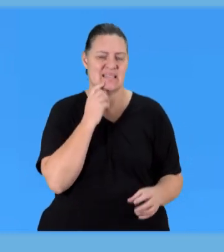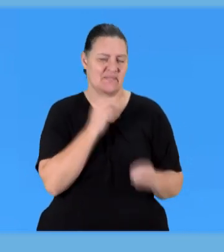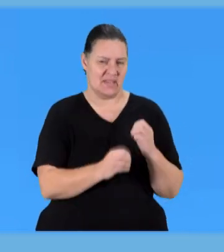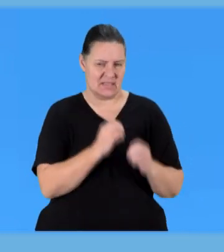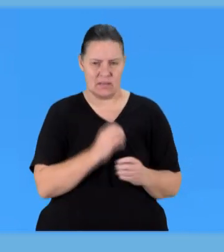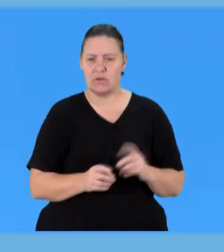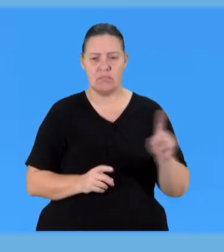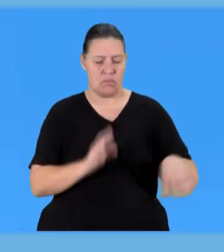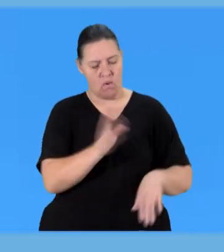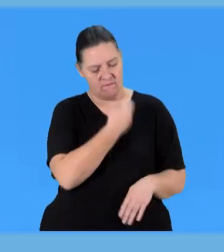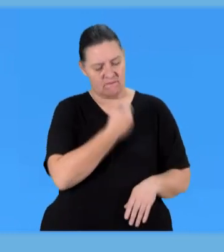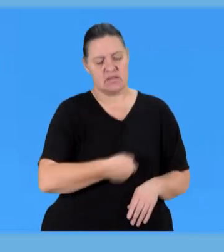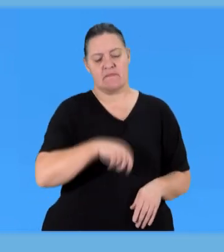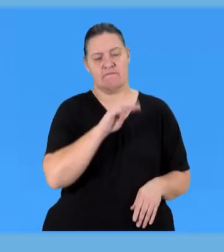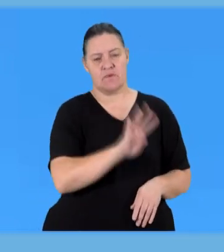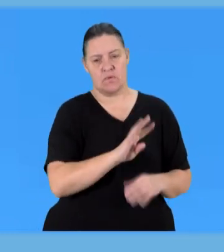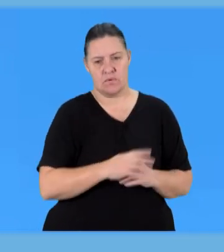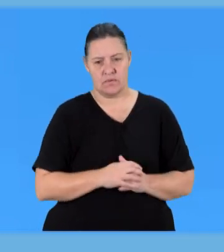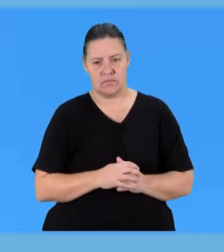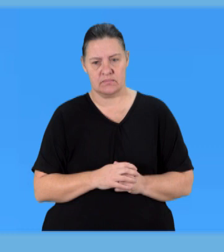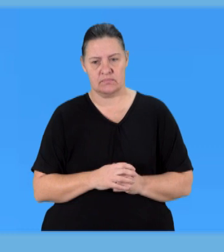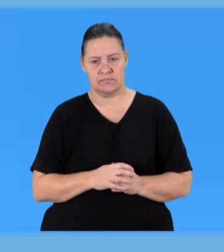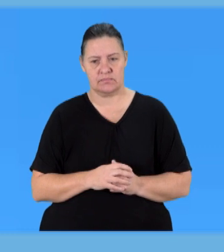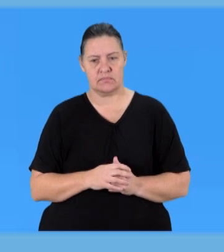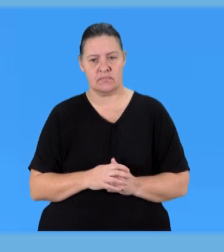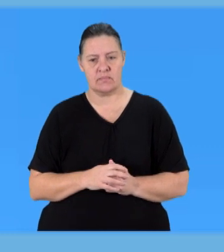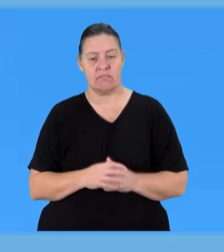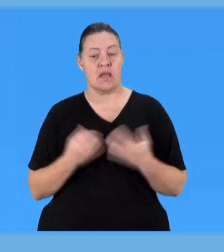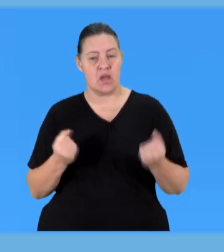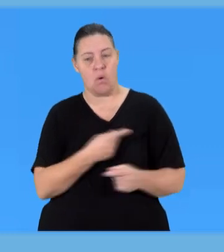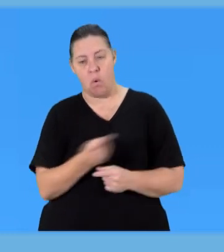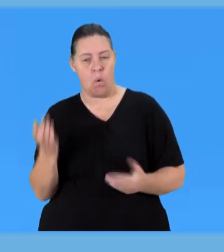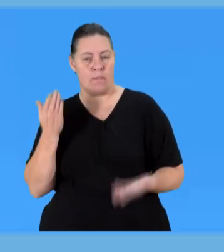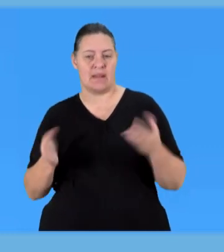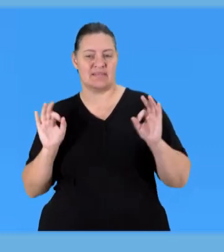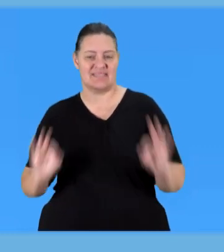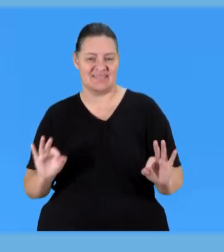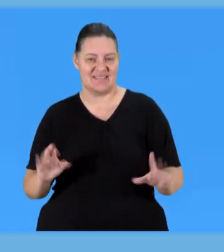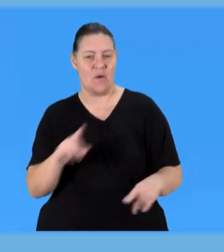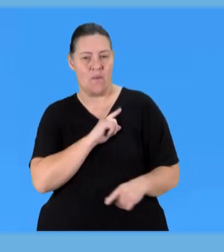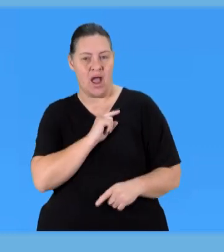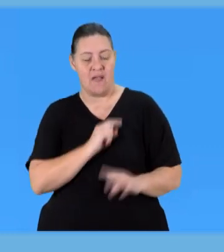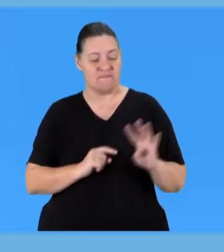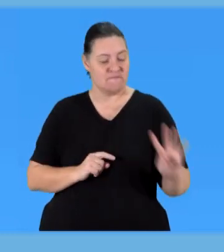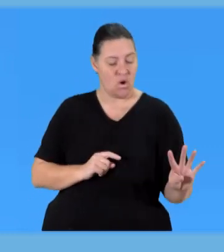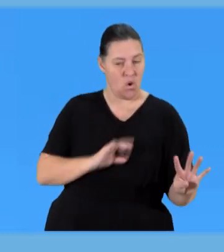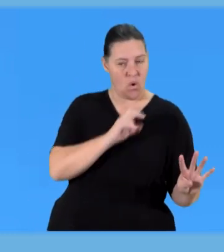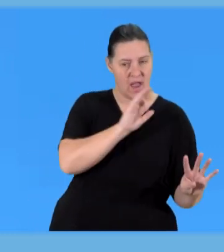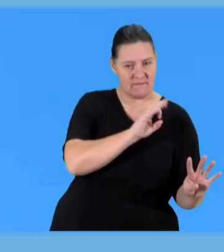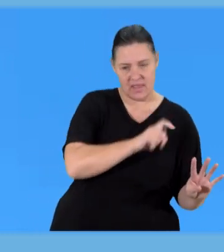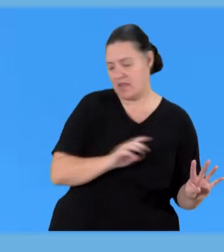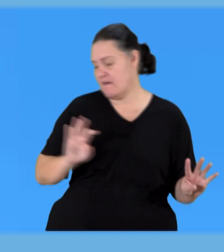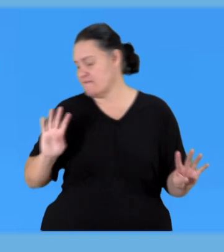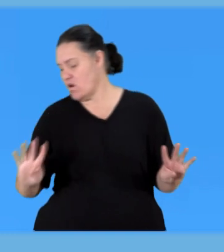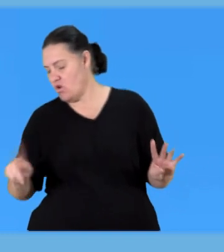So that's an easy fix. You just simply erase that and you put a 4. So now everything is balanced because you see